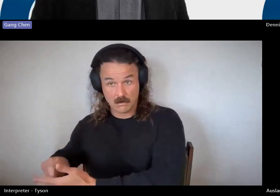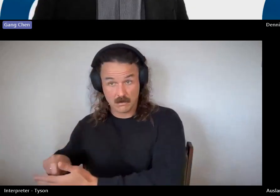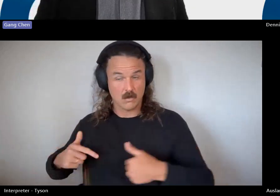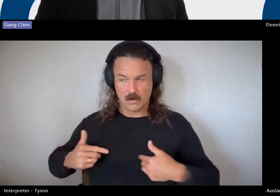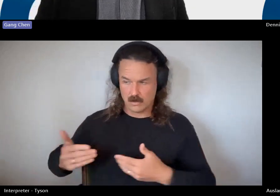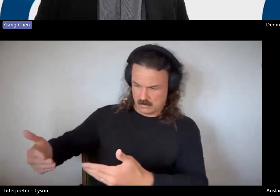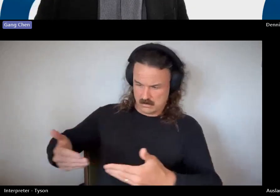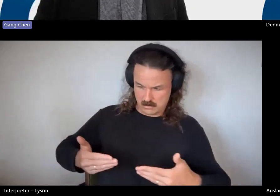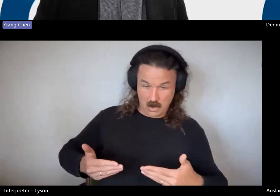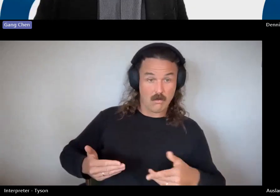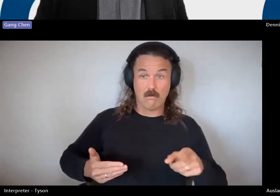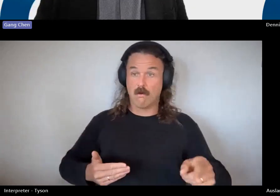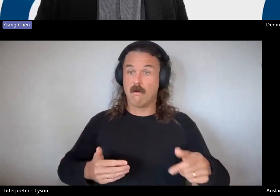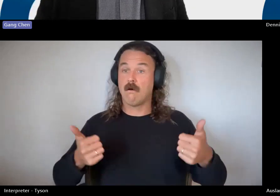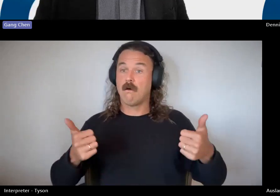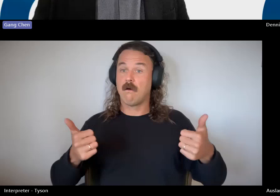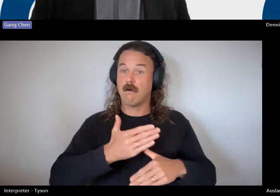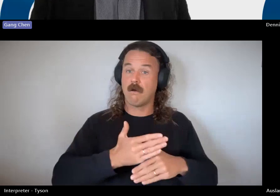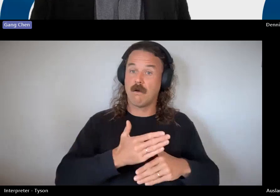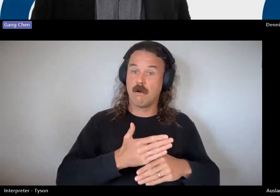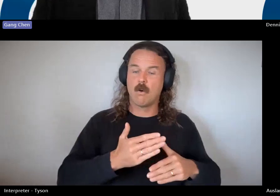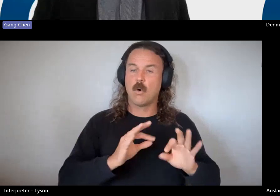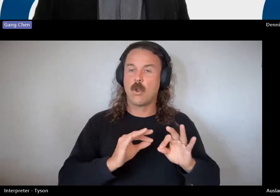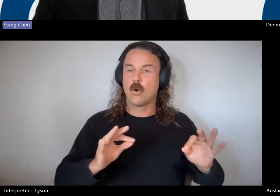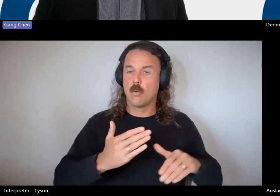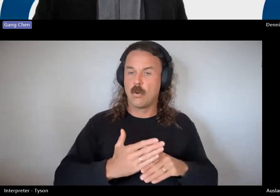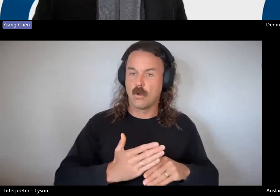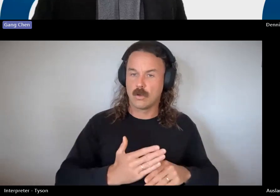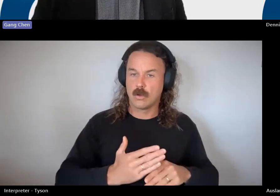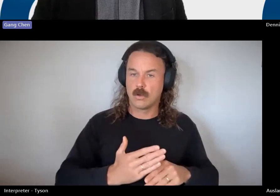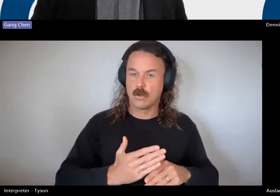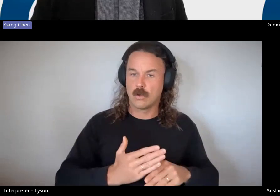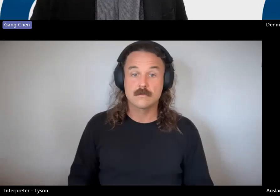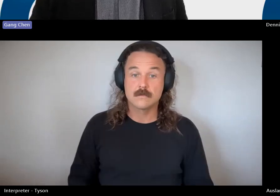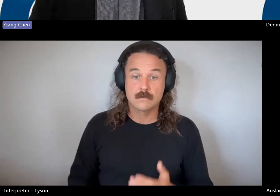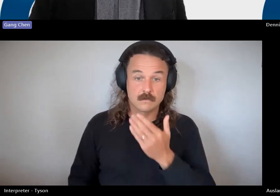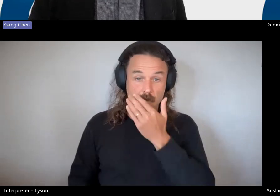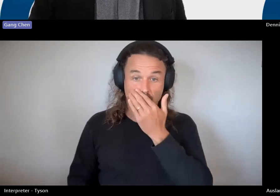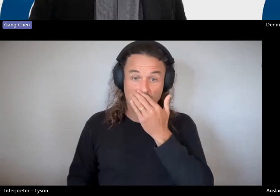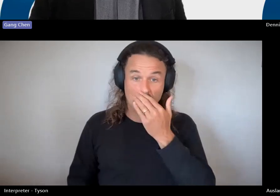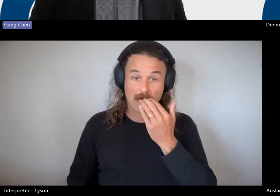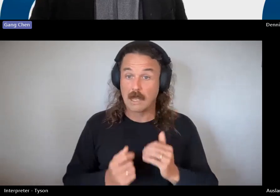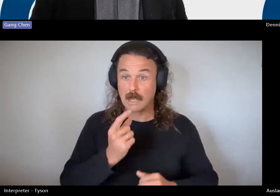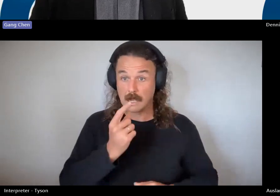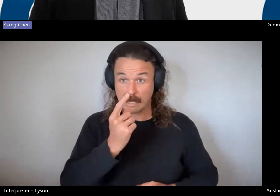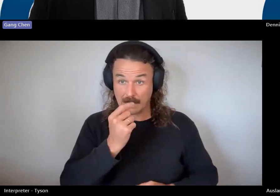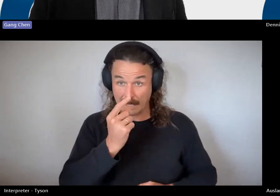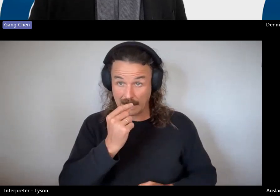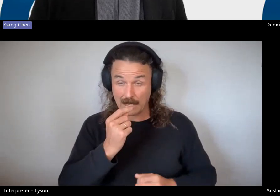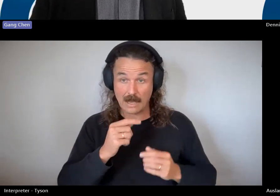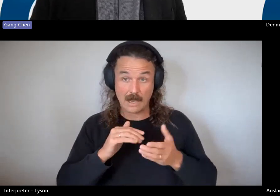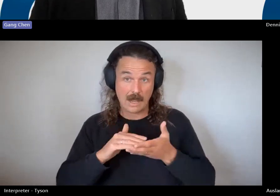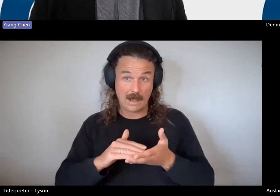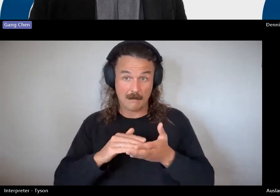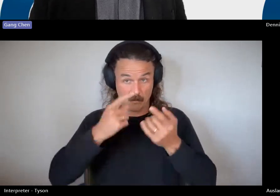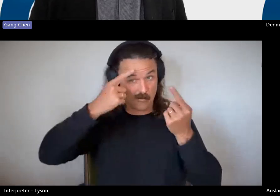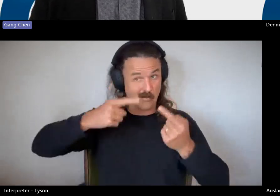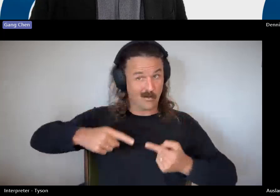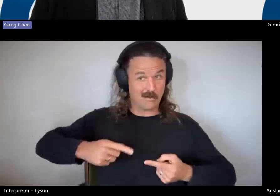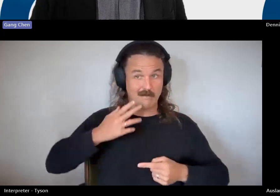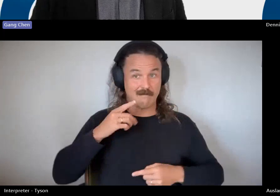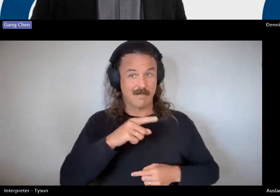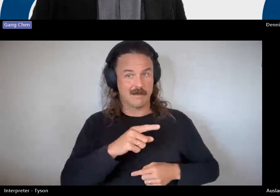years. However, I should make a note here that because there are one thing is a bit different as comparing to